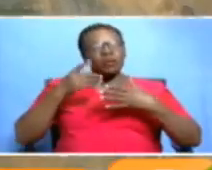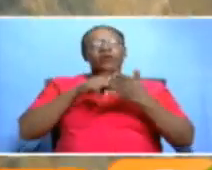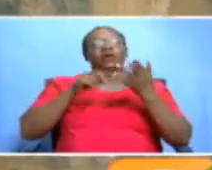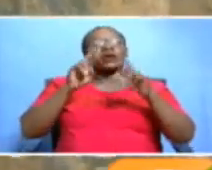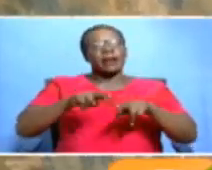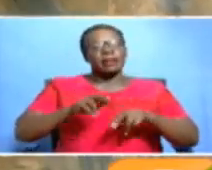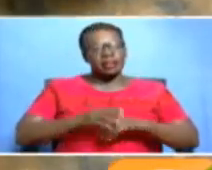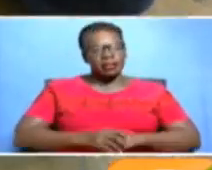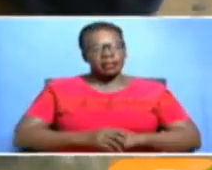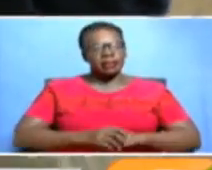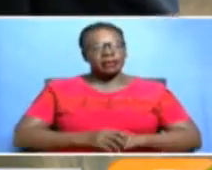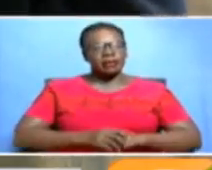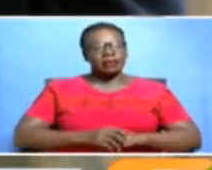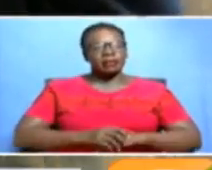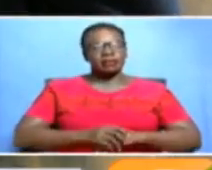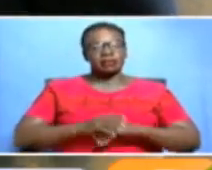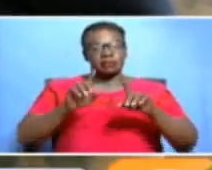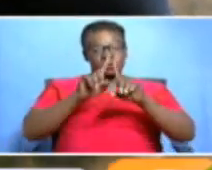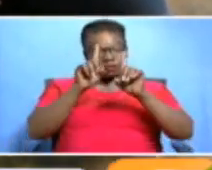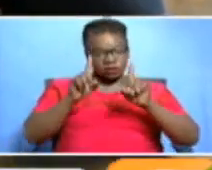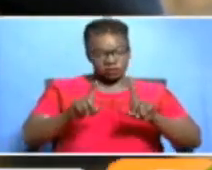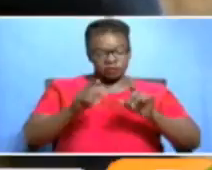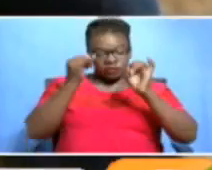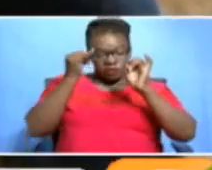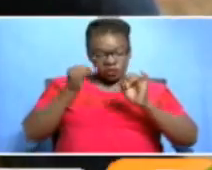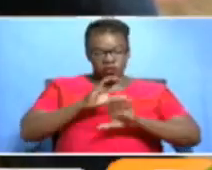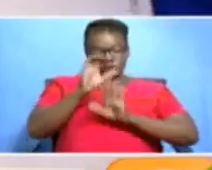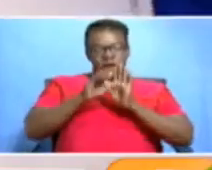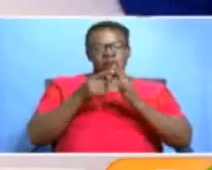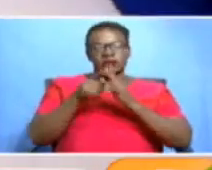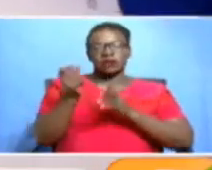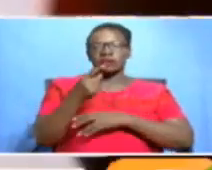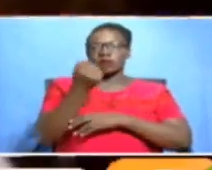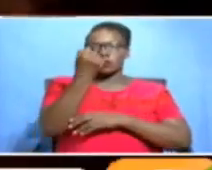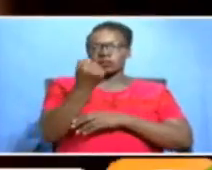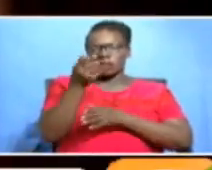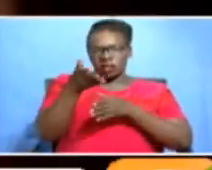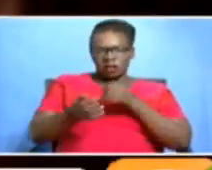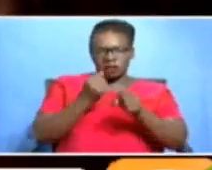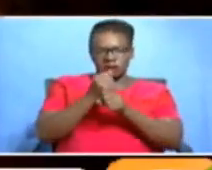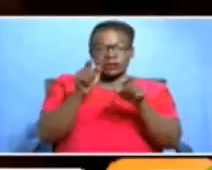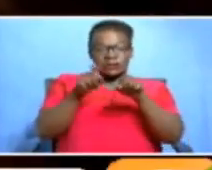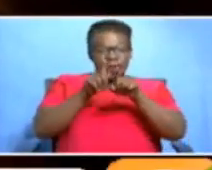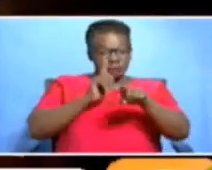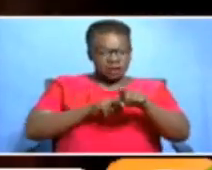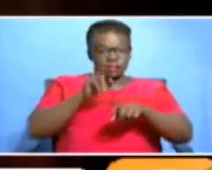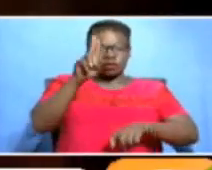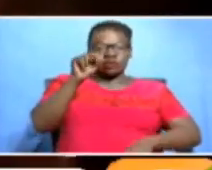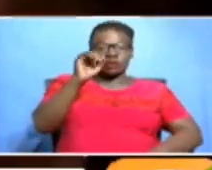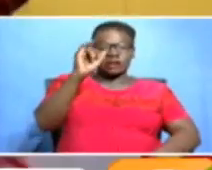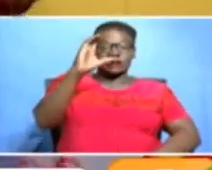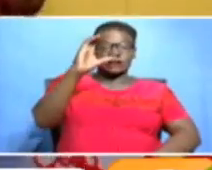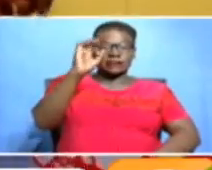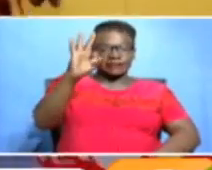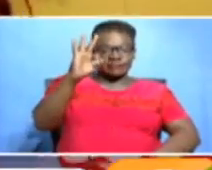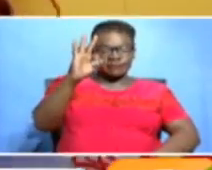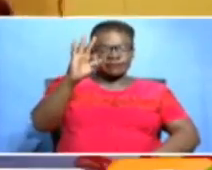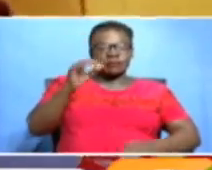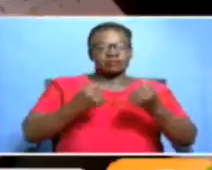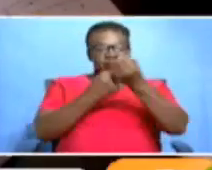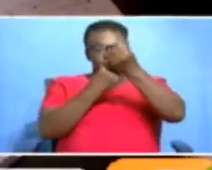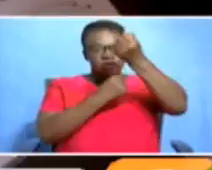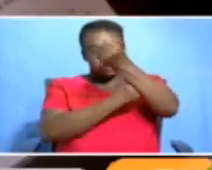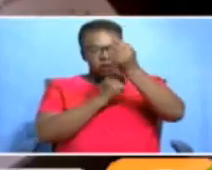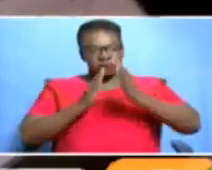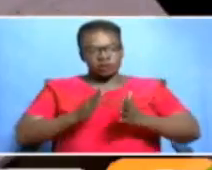happening. The piloting of the new competence-based curriculum began in May this year. At the same time, UNICEF, being the biggest fund of the project,